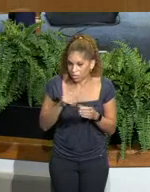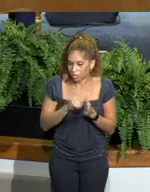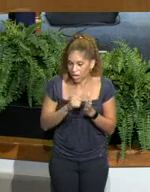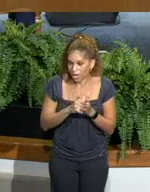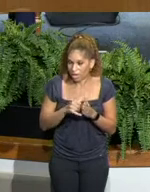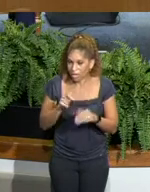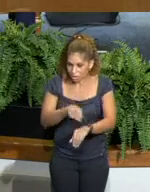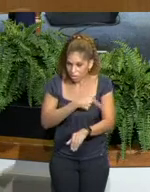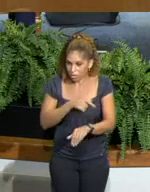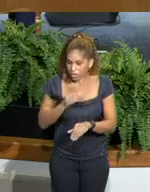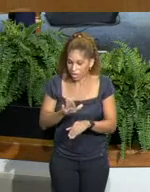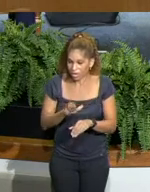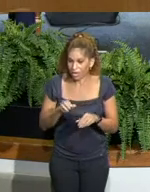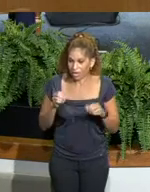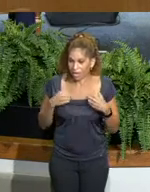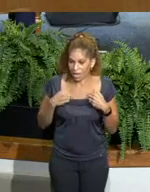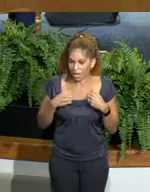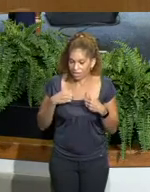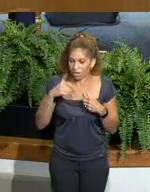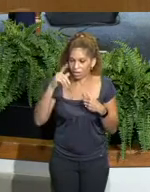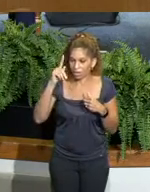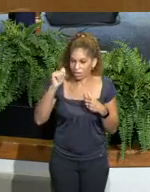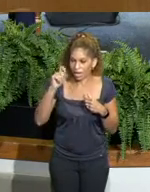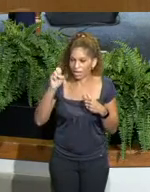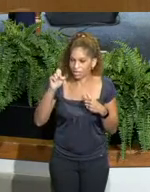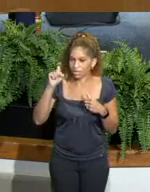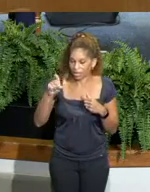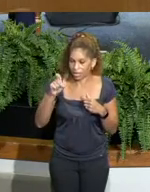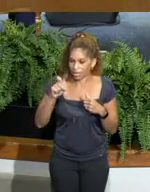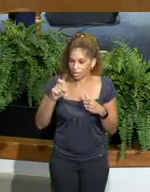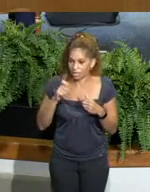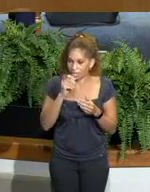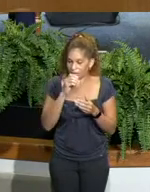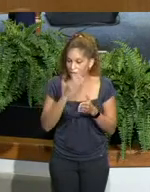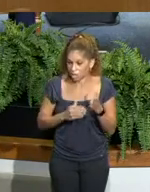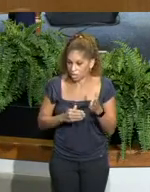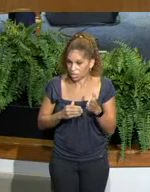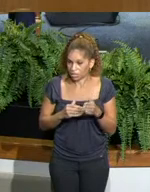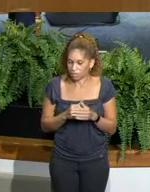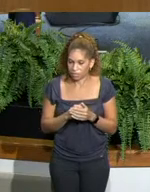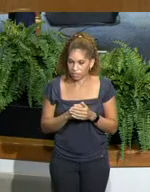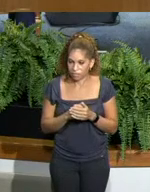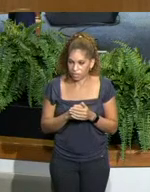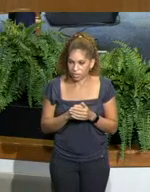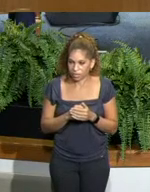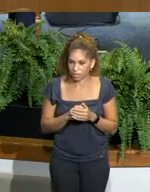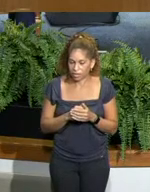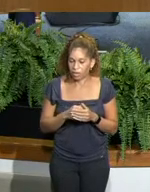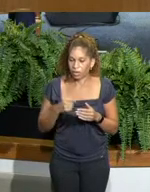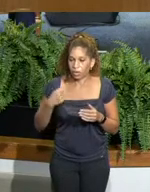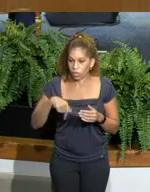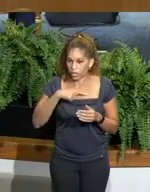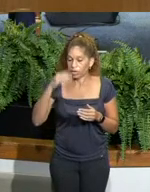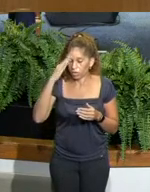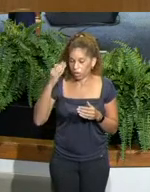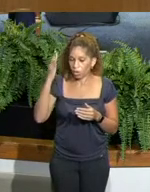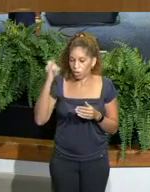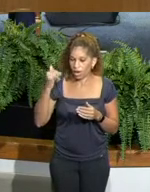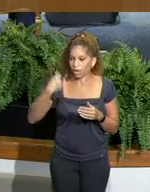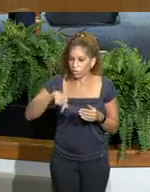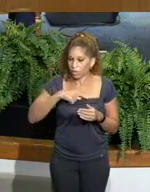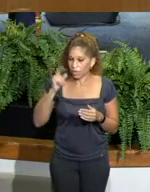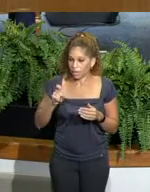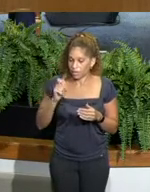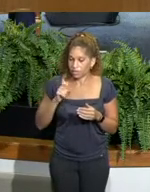But whatever this moment is, it is not a moment that we don't know what to do and why we must do it. Last week,